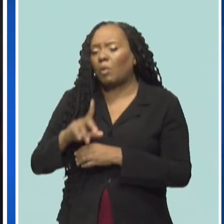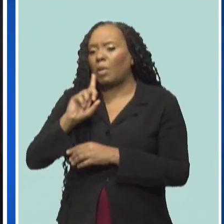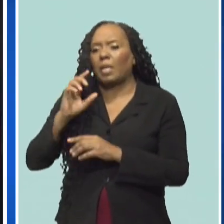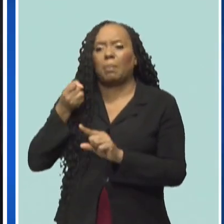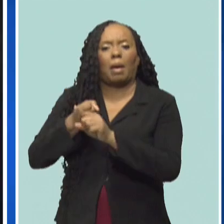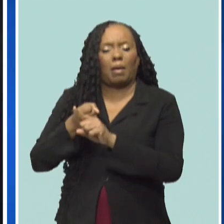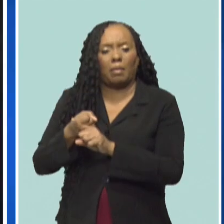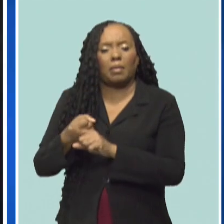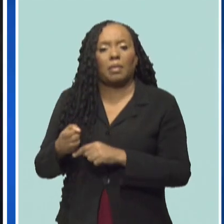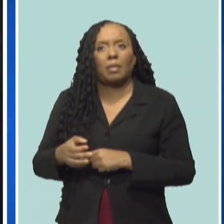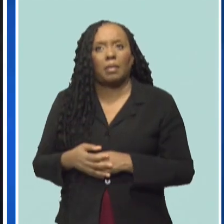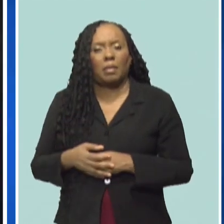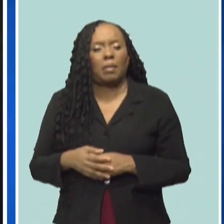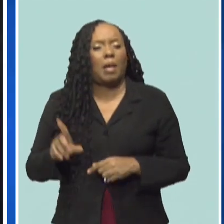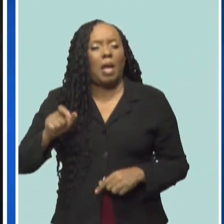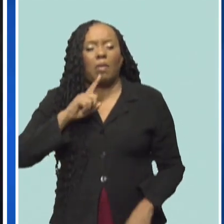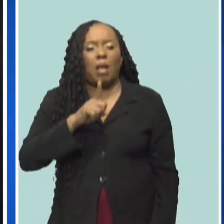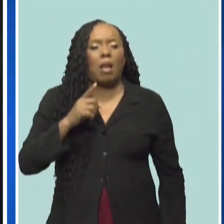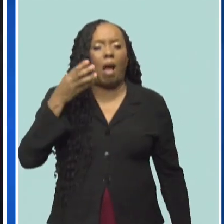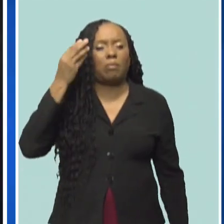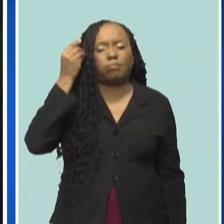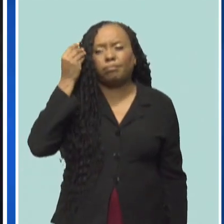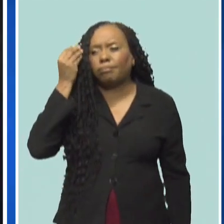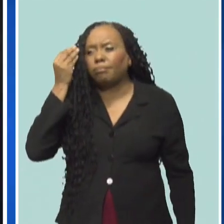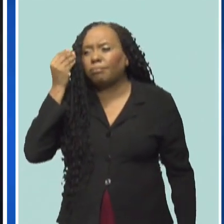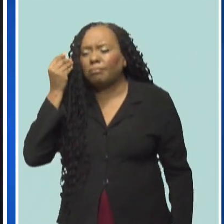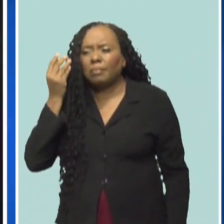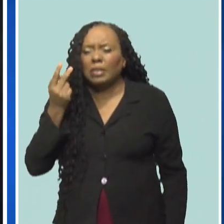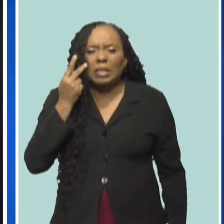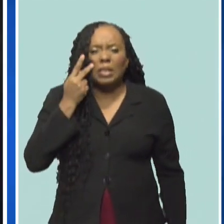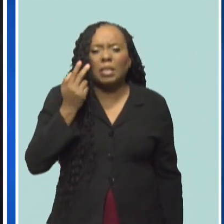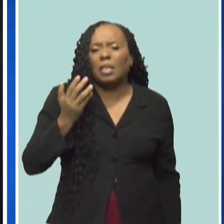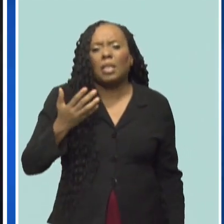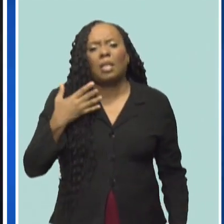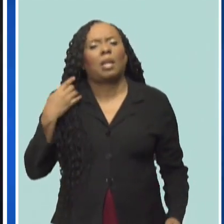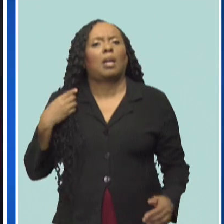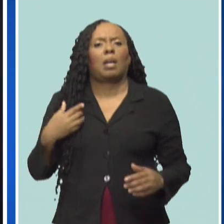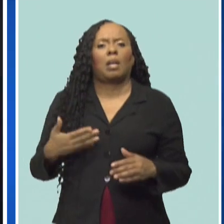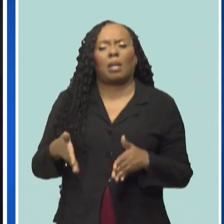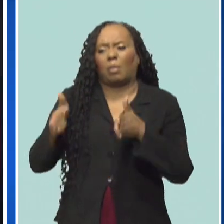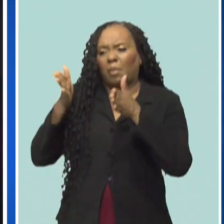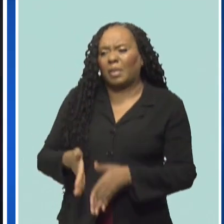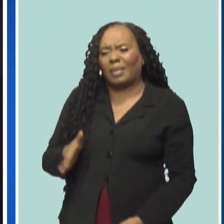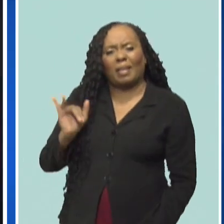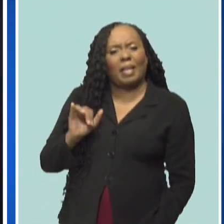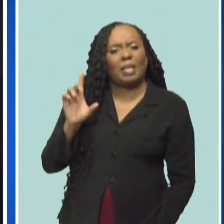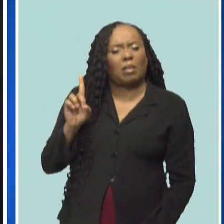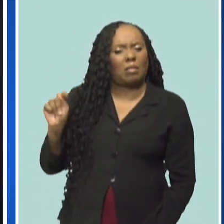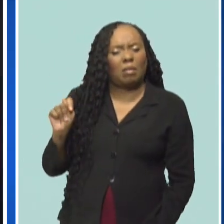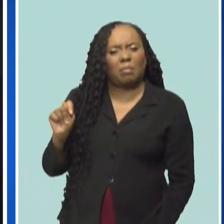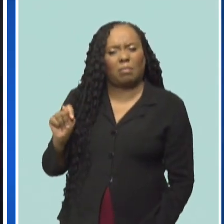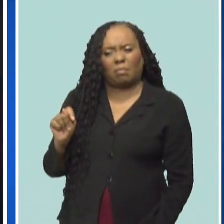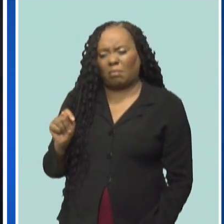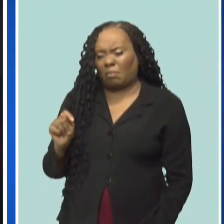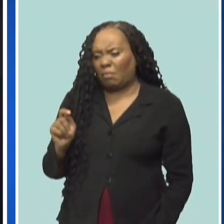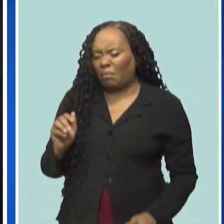something which we're going to have to mull over as political analysts for a long time. How does someone as imperfect as him get to the stage where it